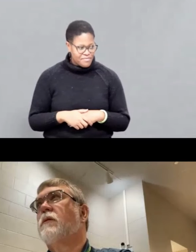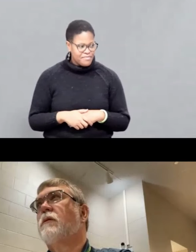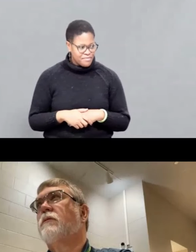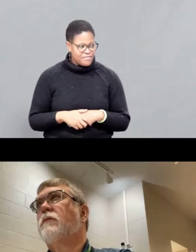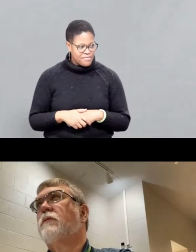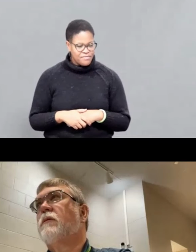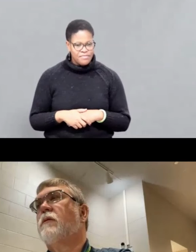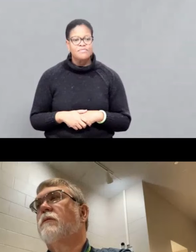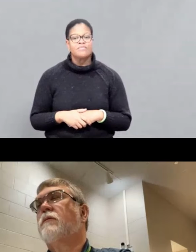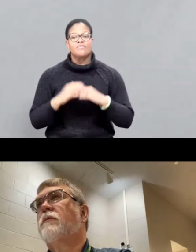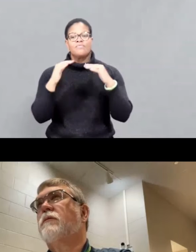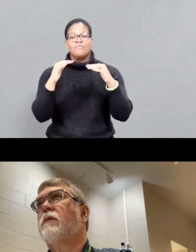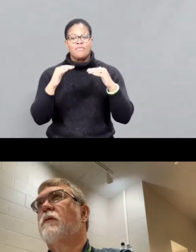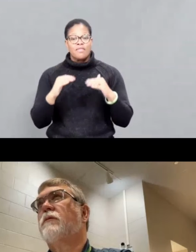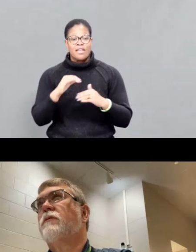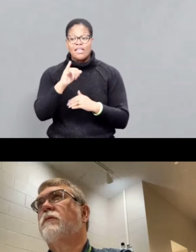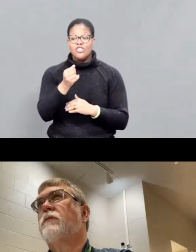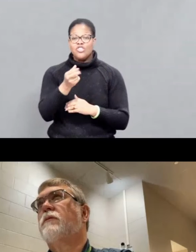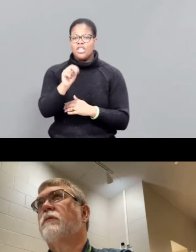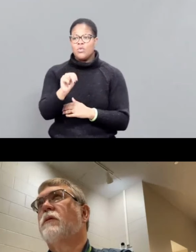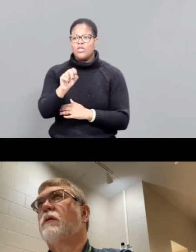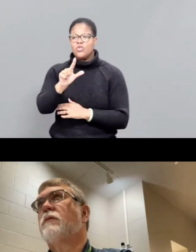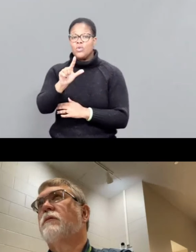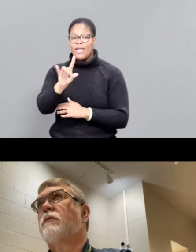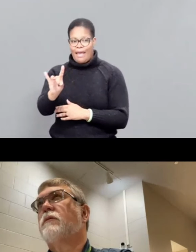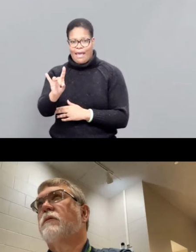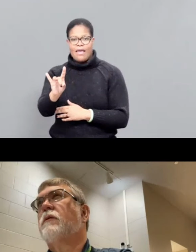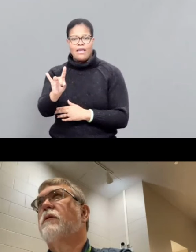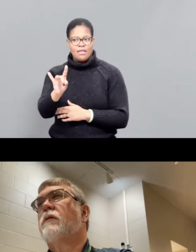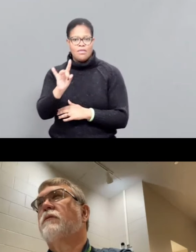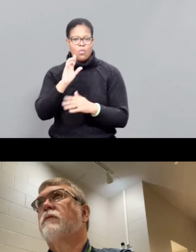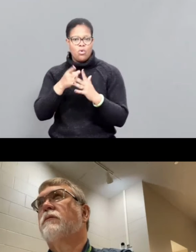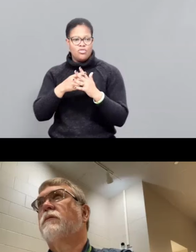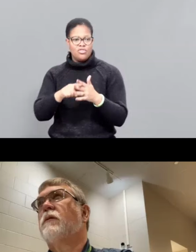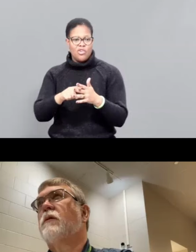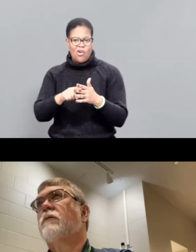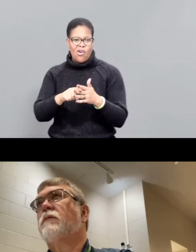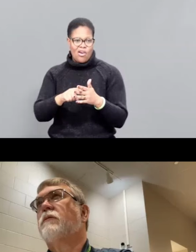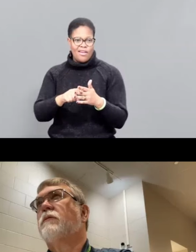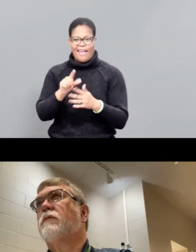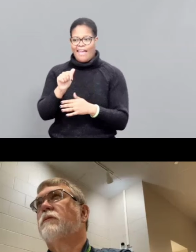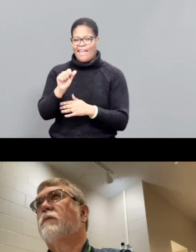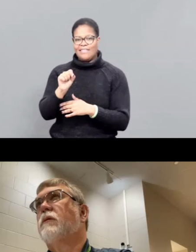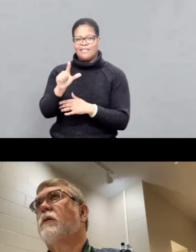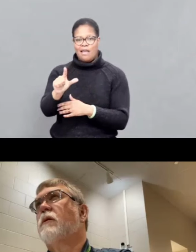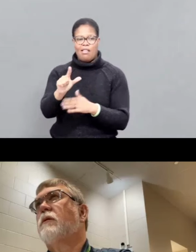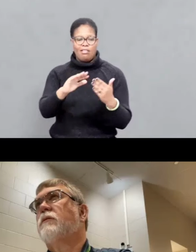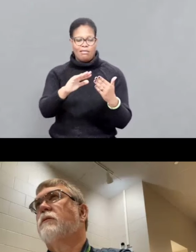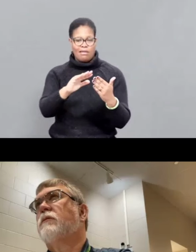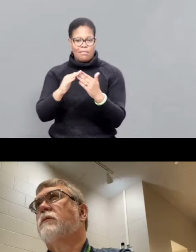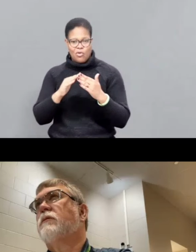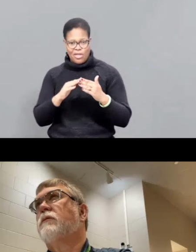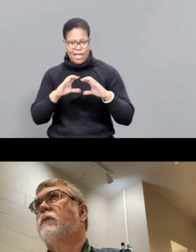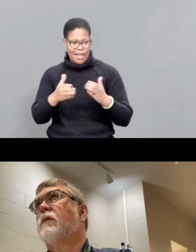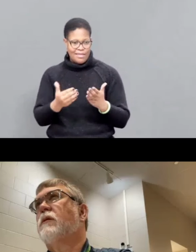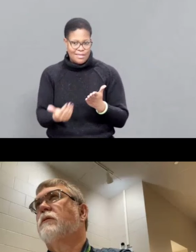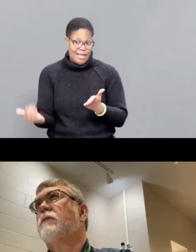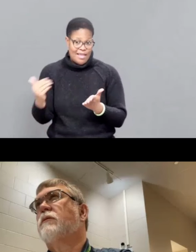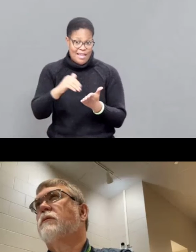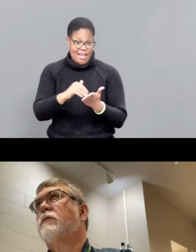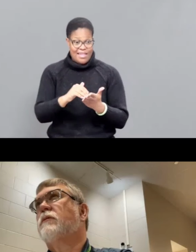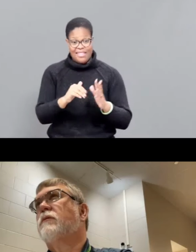And then in January, on January 28th, we will start our next round of our ASL community classes